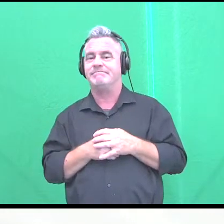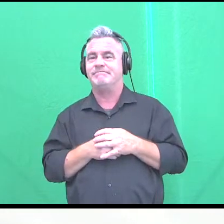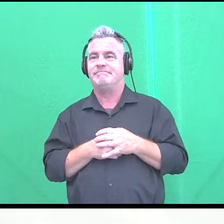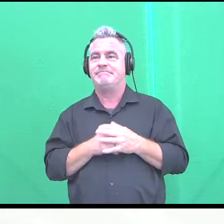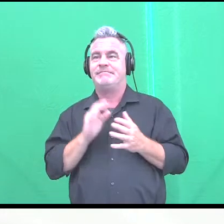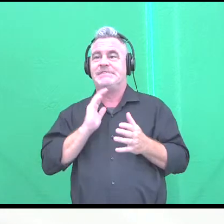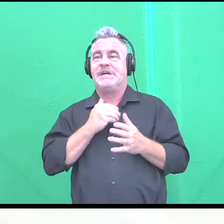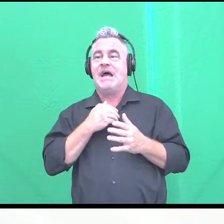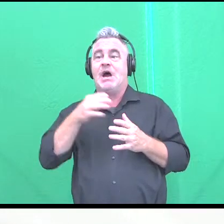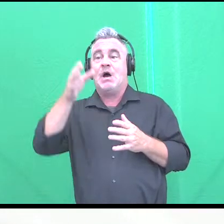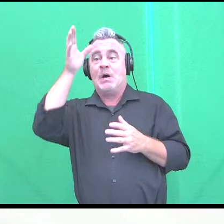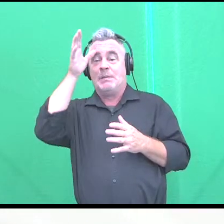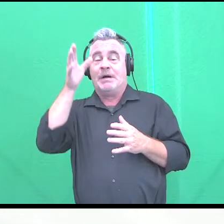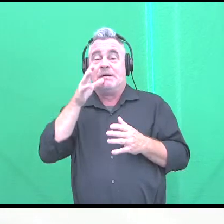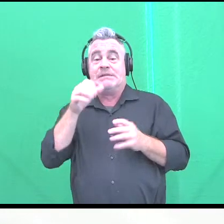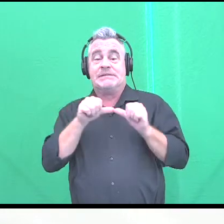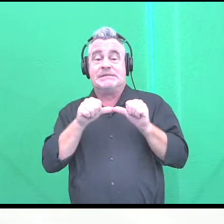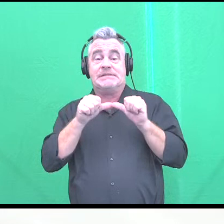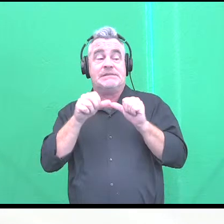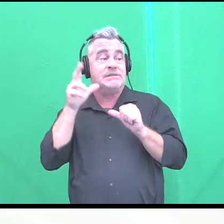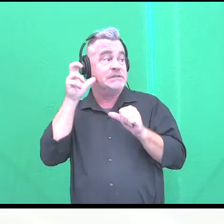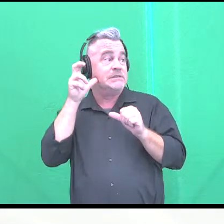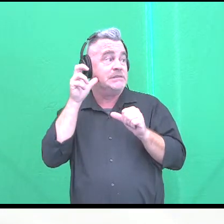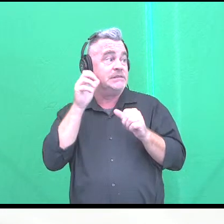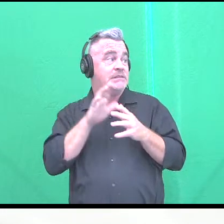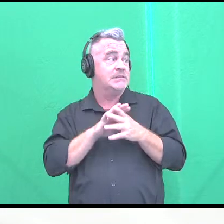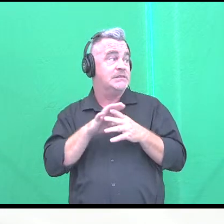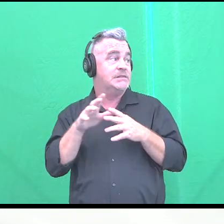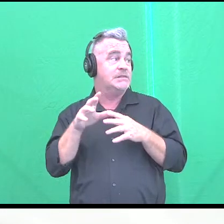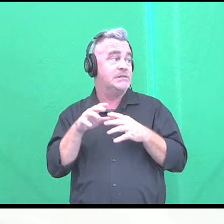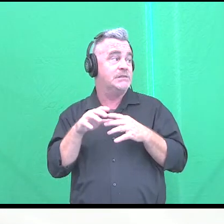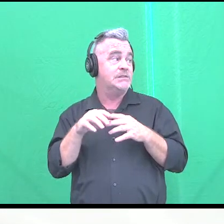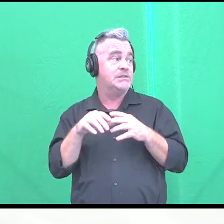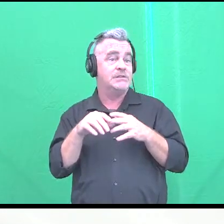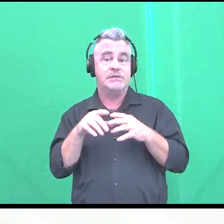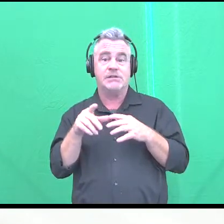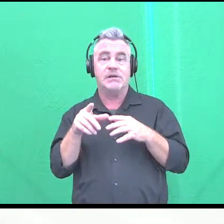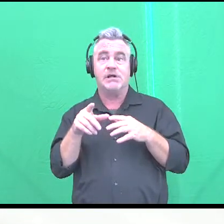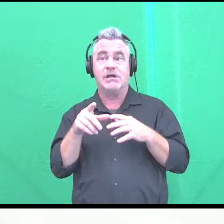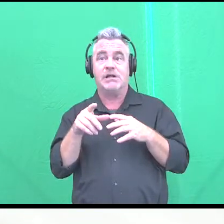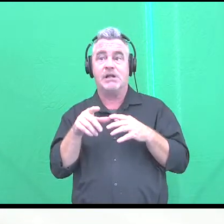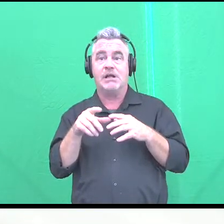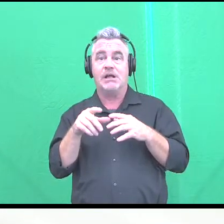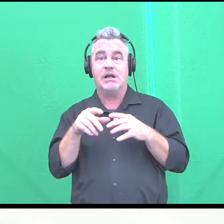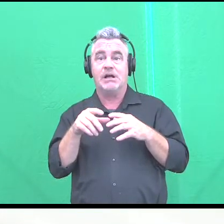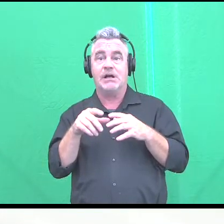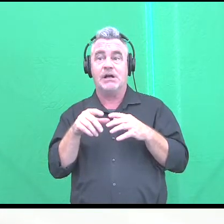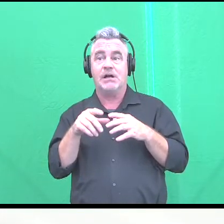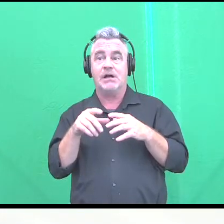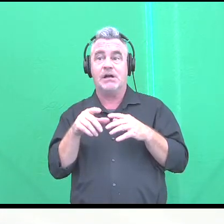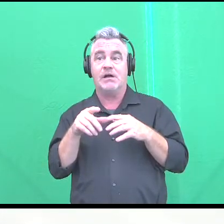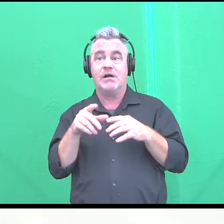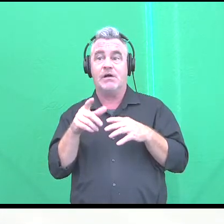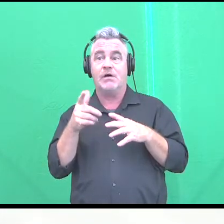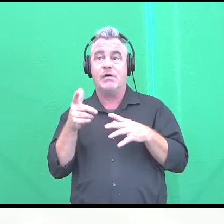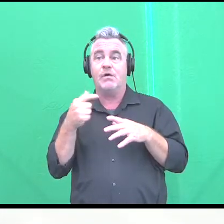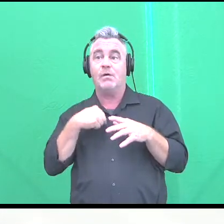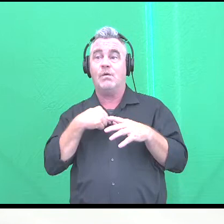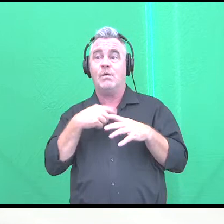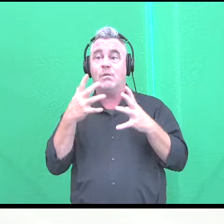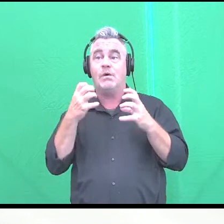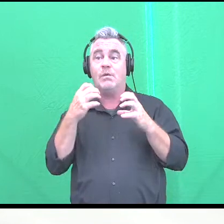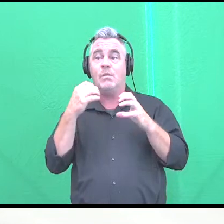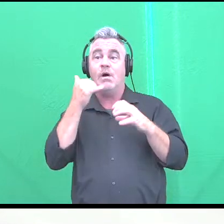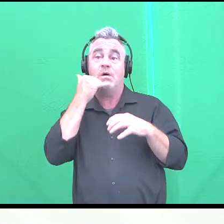to listen to our auto dialer messages, and we encourage you to reach out to schools, call